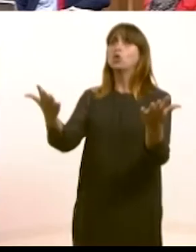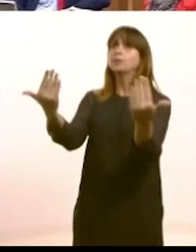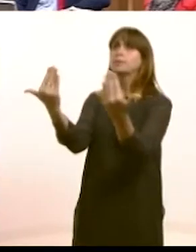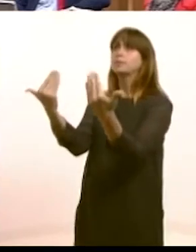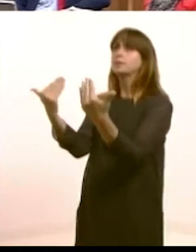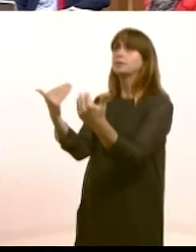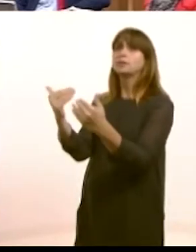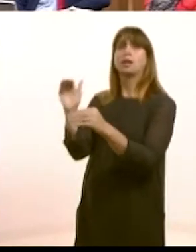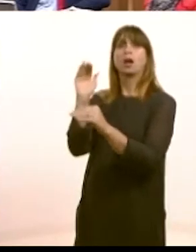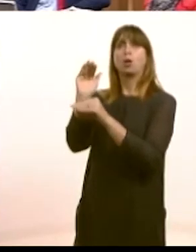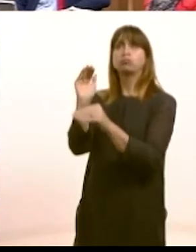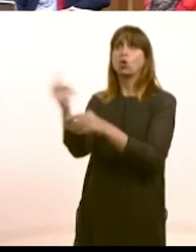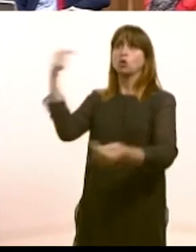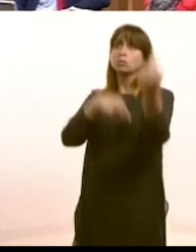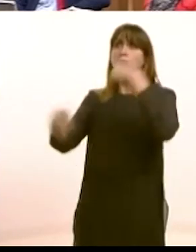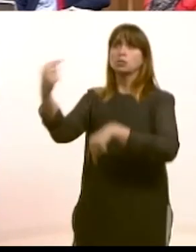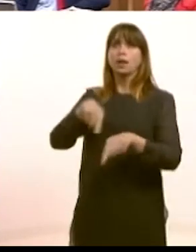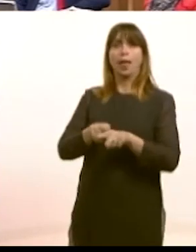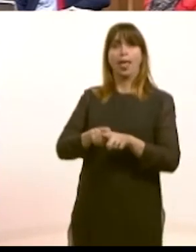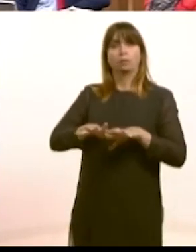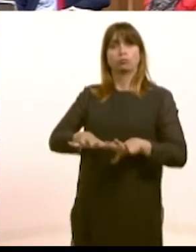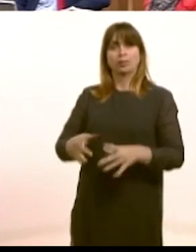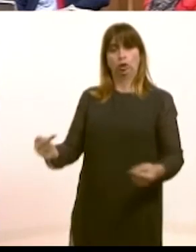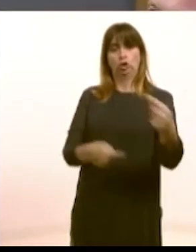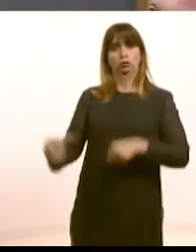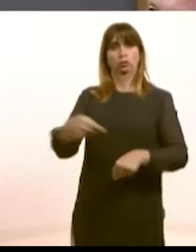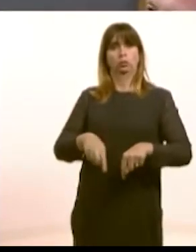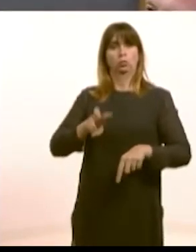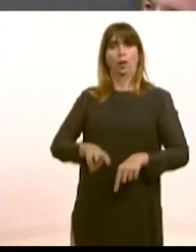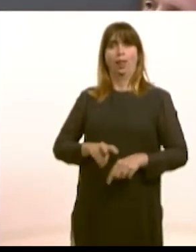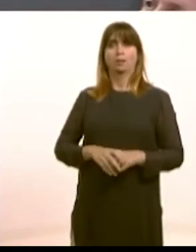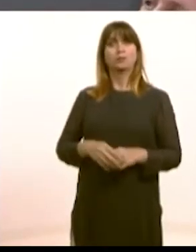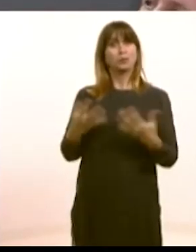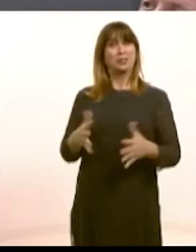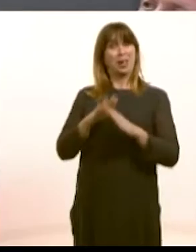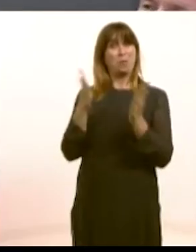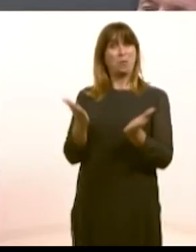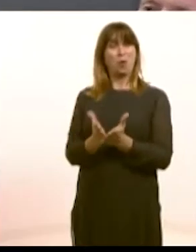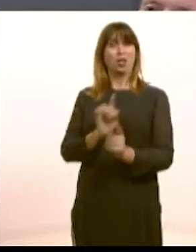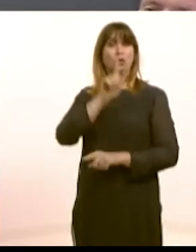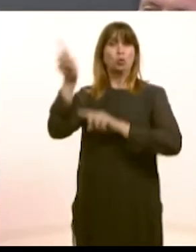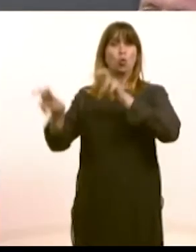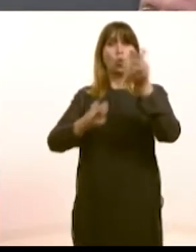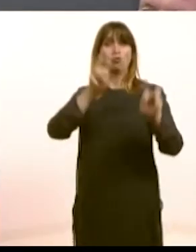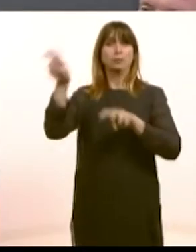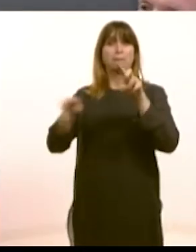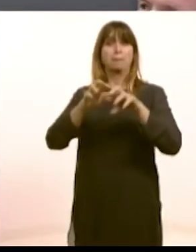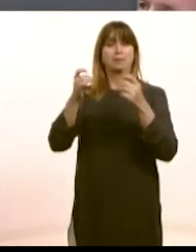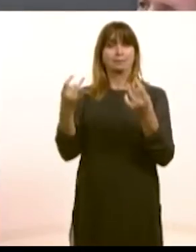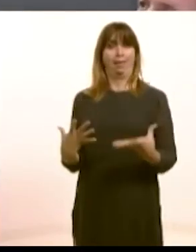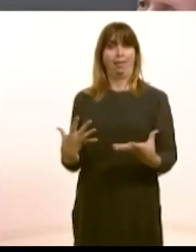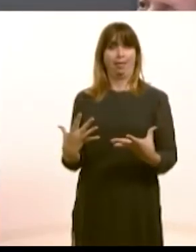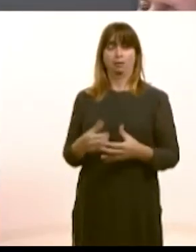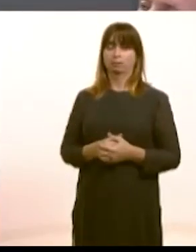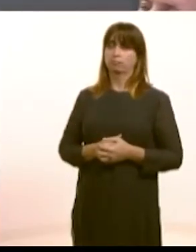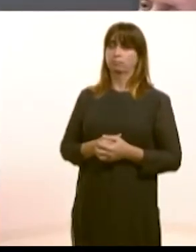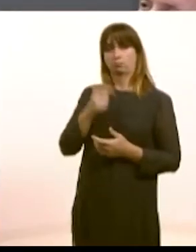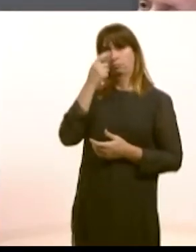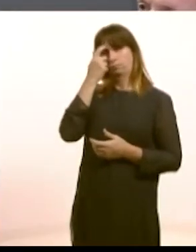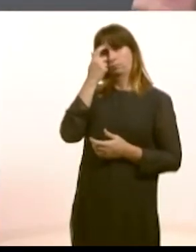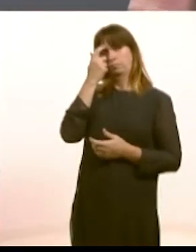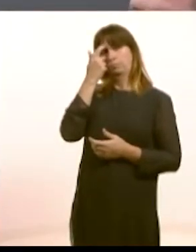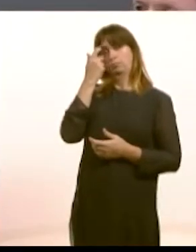and overseas. Today is World Tourism Day, as I'm sure you know, First Minister, and it's so important that we highlight what is on offer